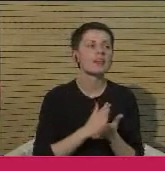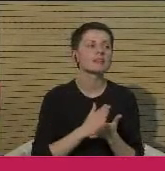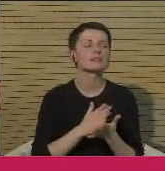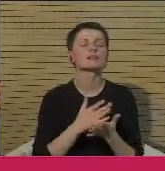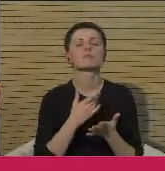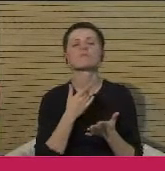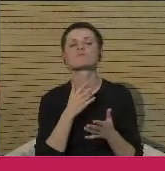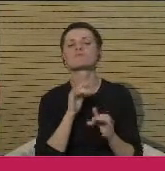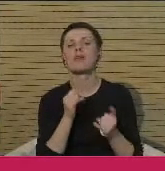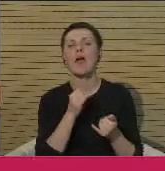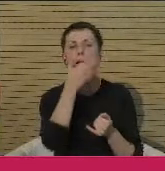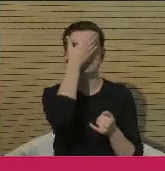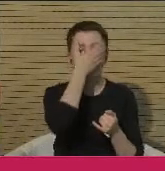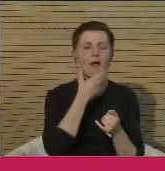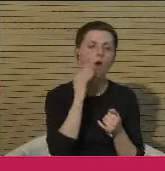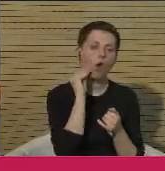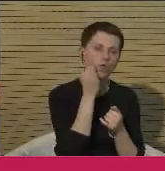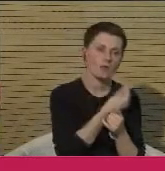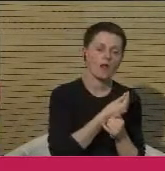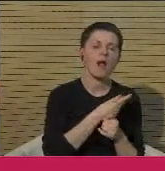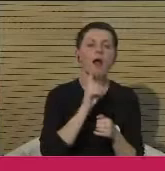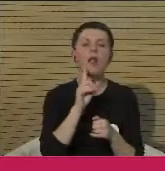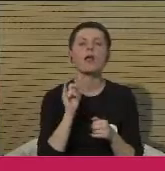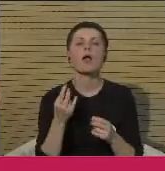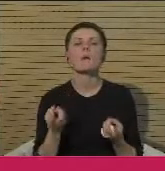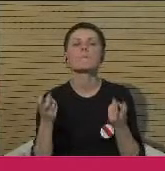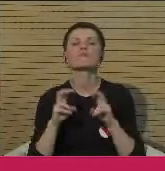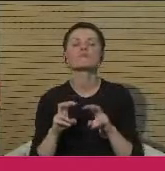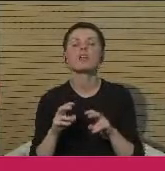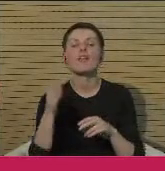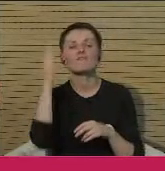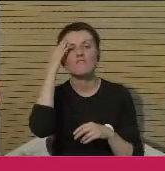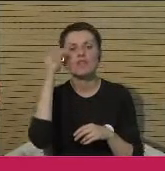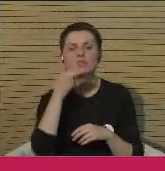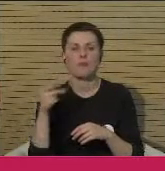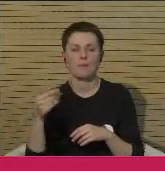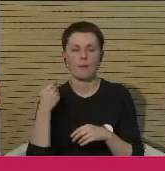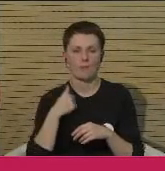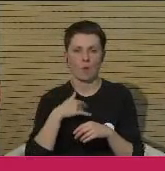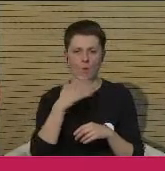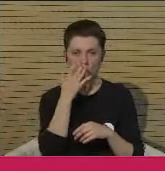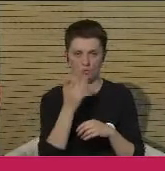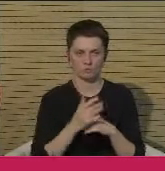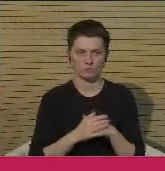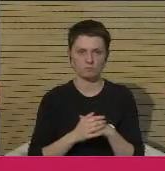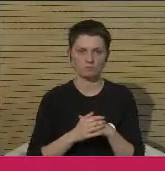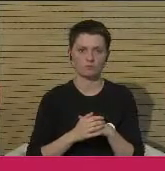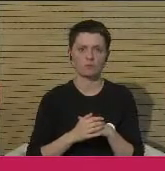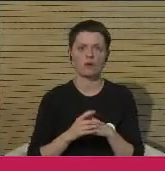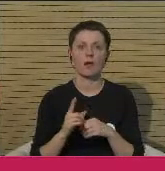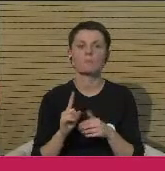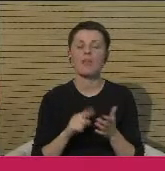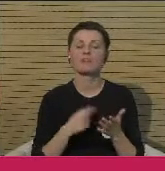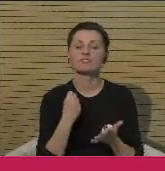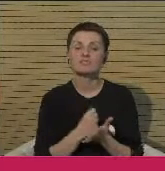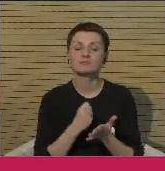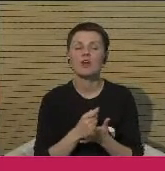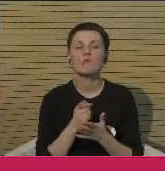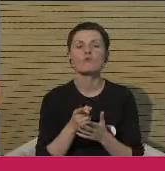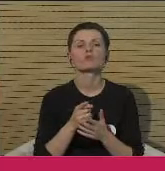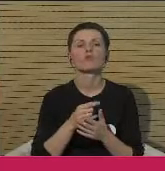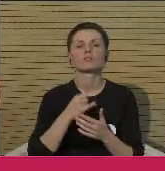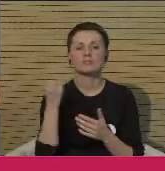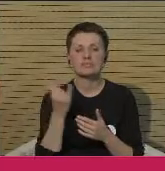what mask is falling off, but what knowledge we draw from what